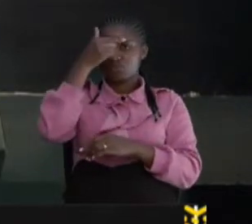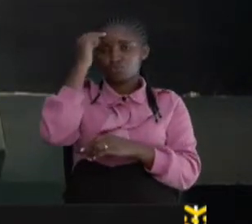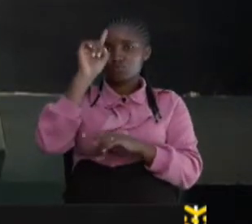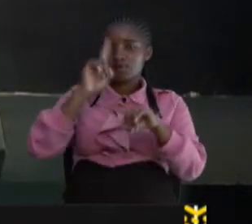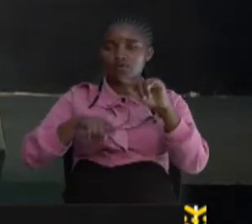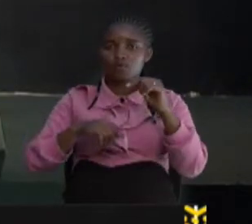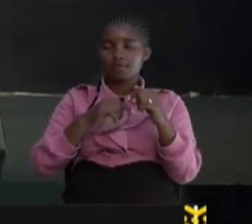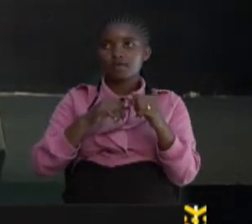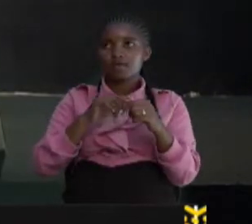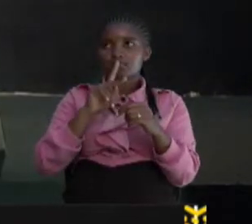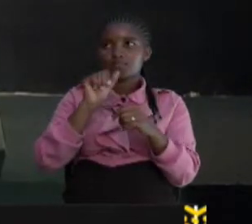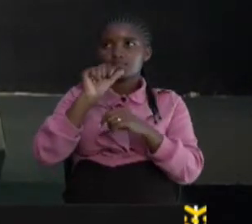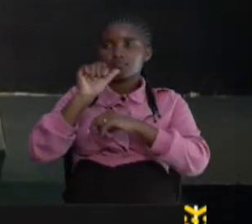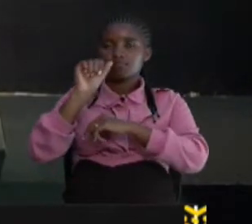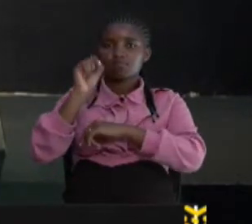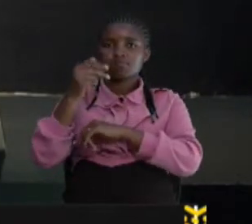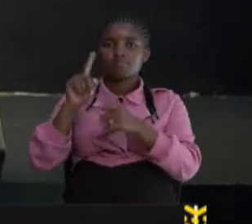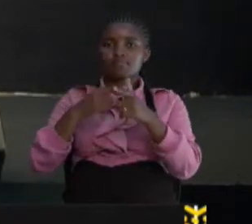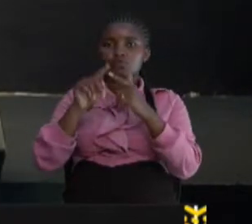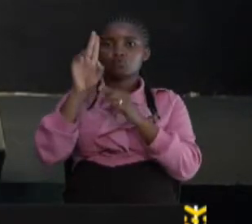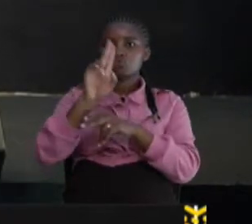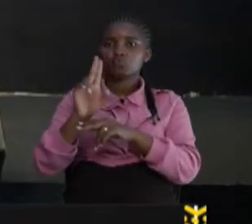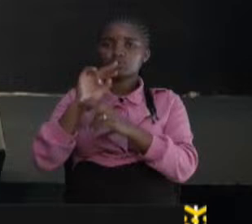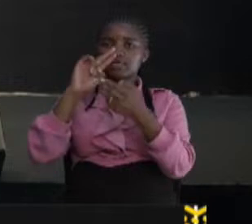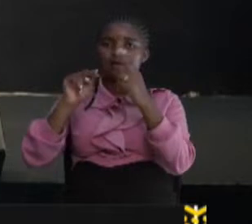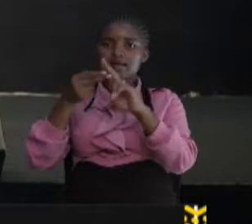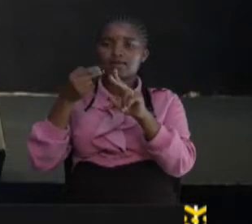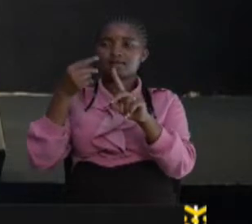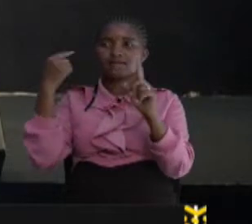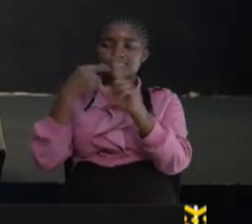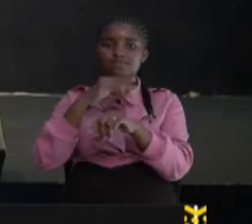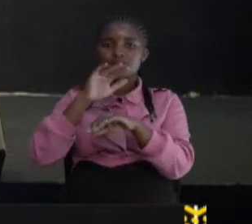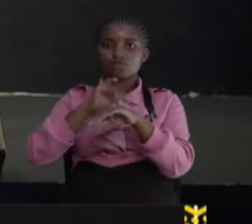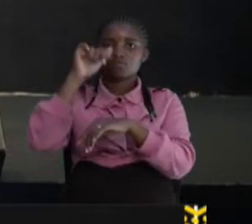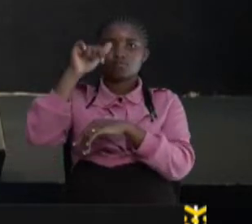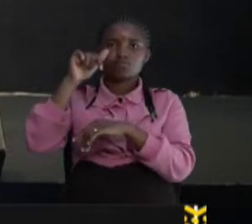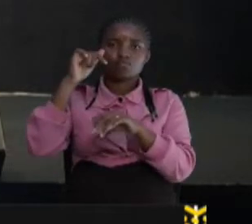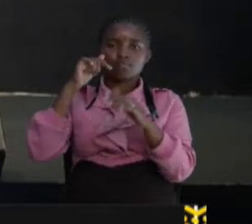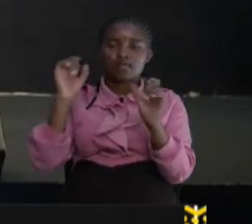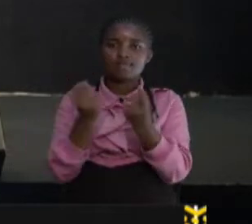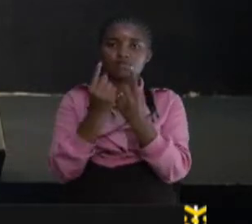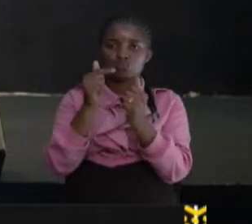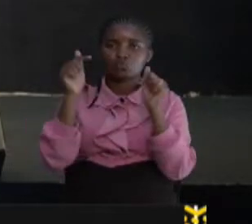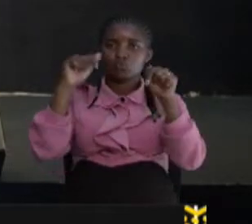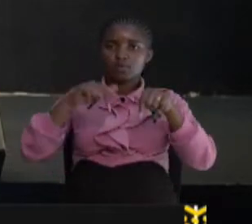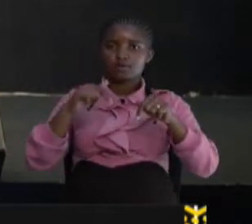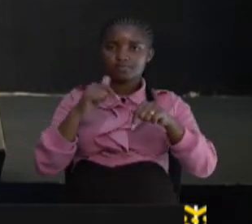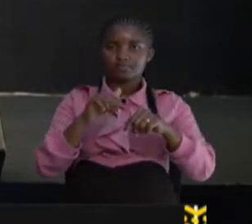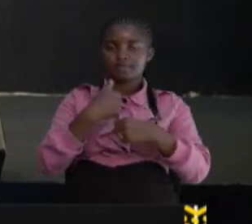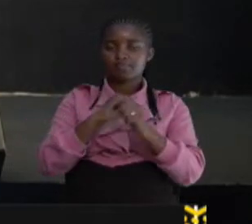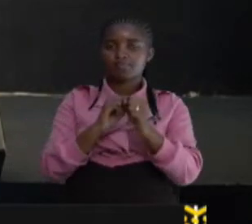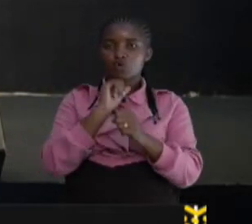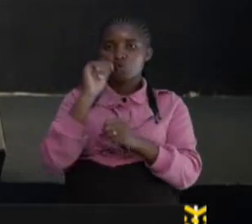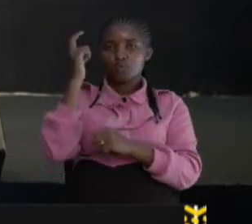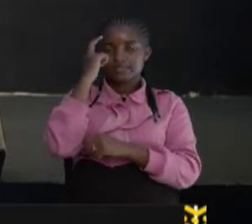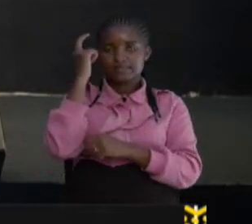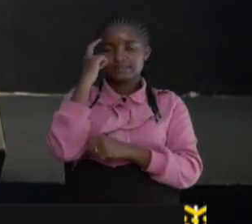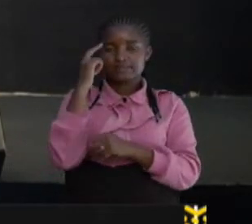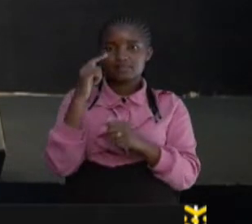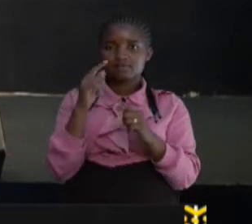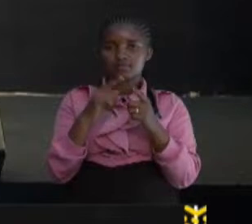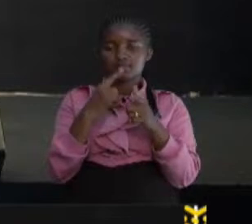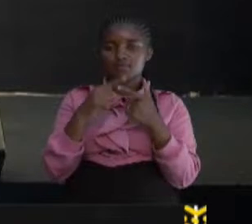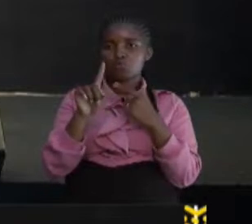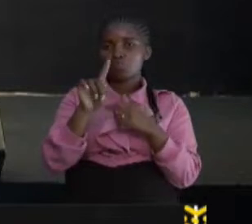Kalasha and using a hashtag that is different from the environment or different from the event you attended. It makes absolutely no sense, and your